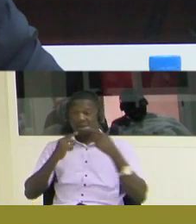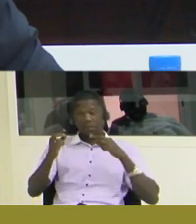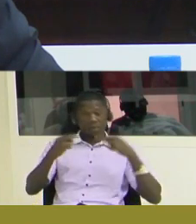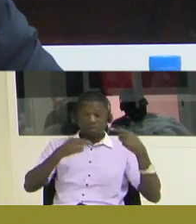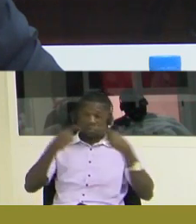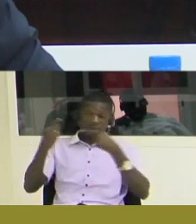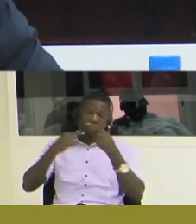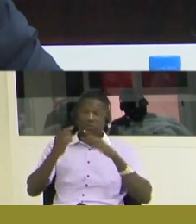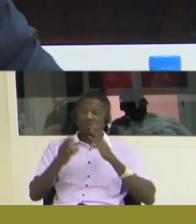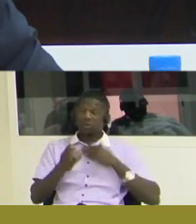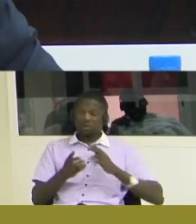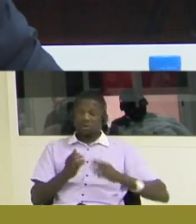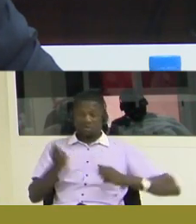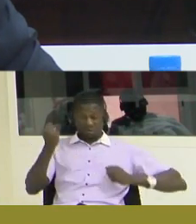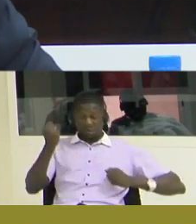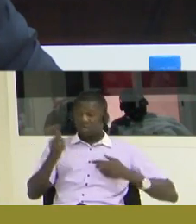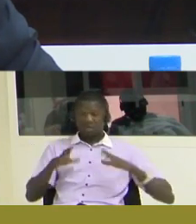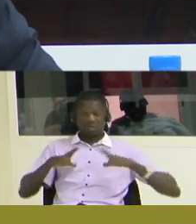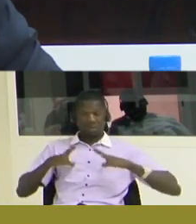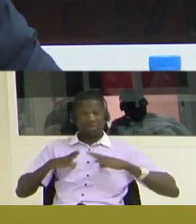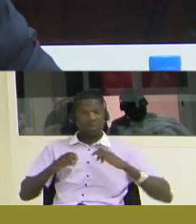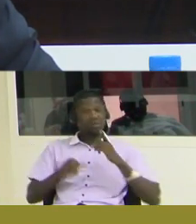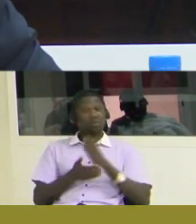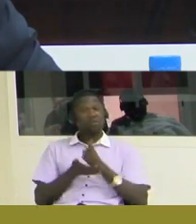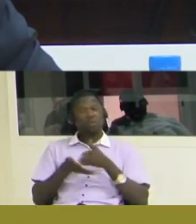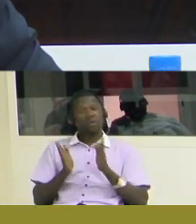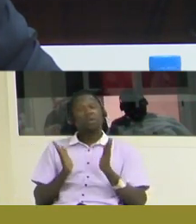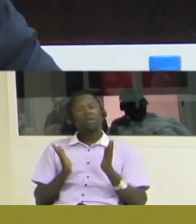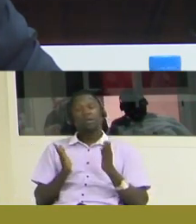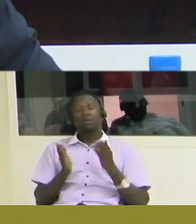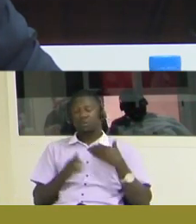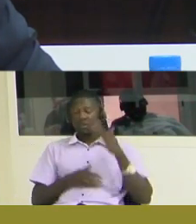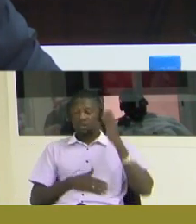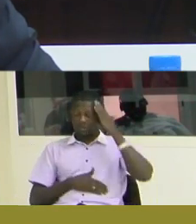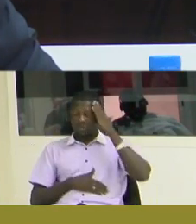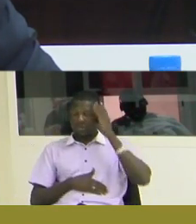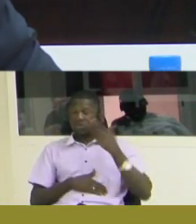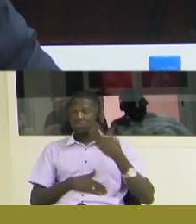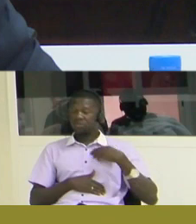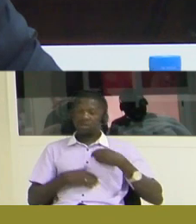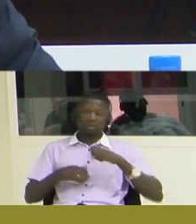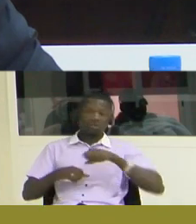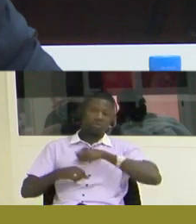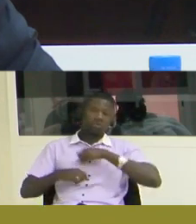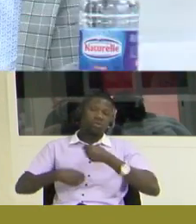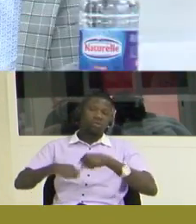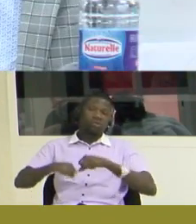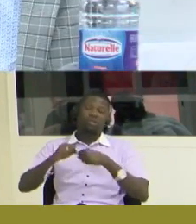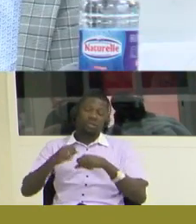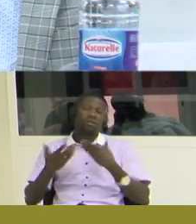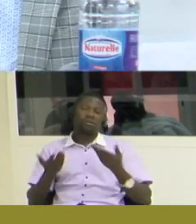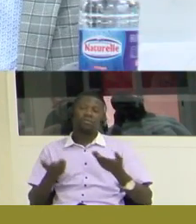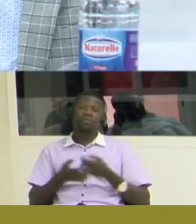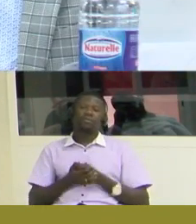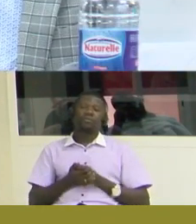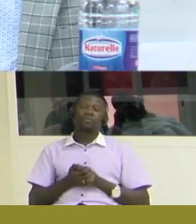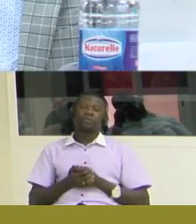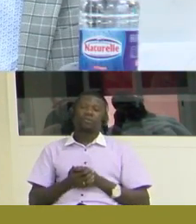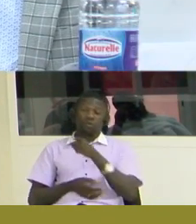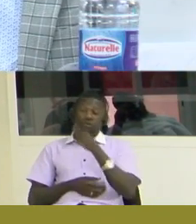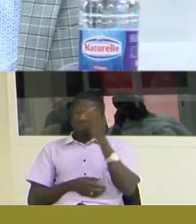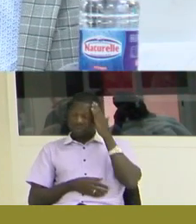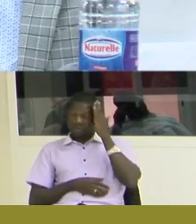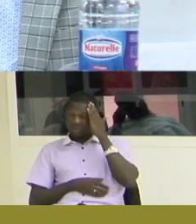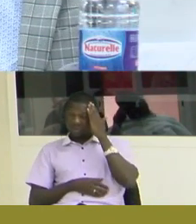with with with a weapon in that ready state as far as I know when according to my training do you know whether